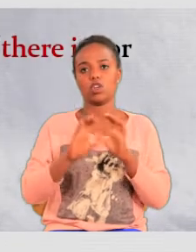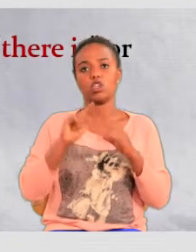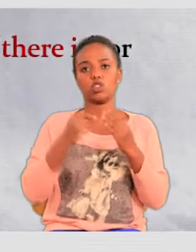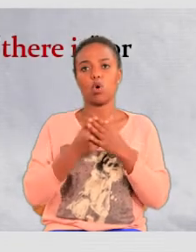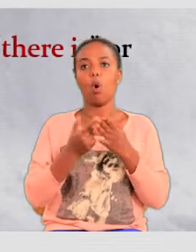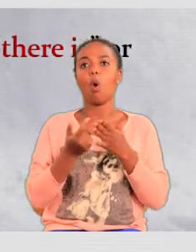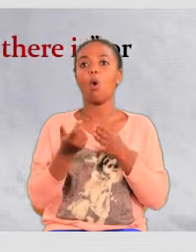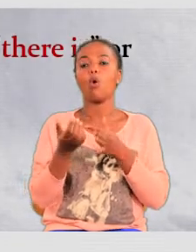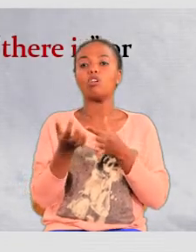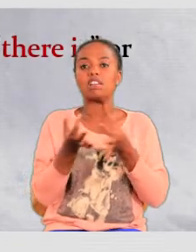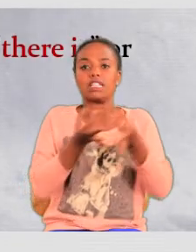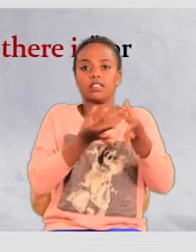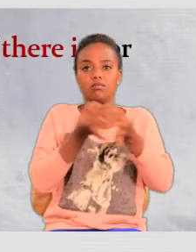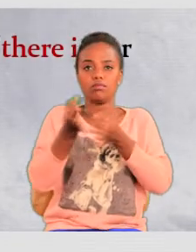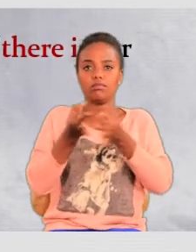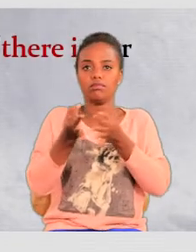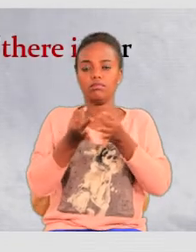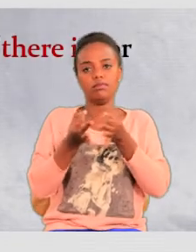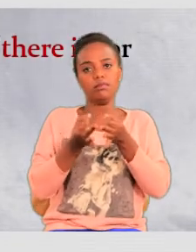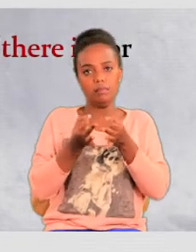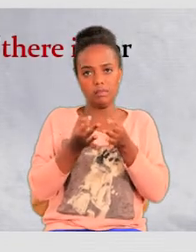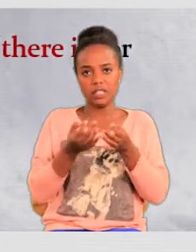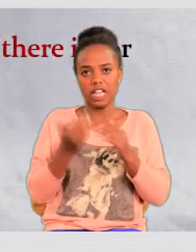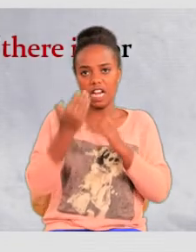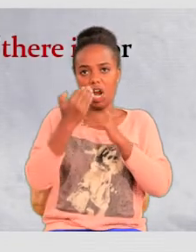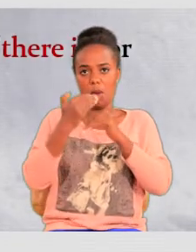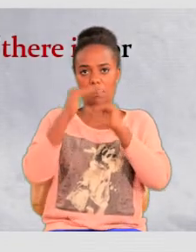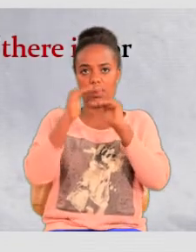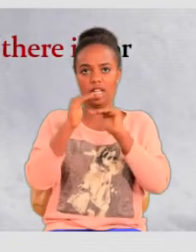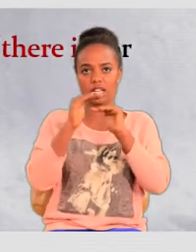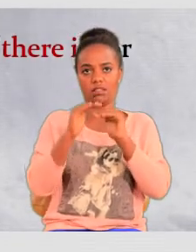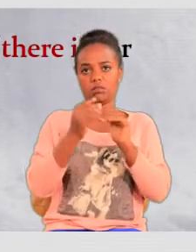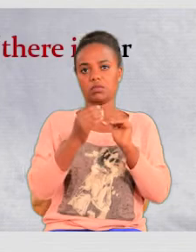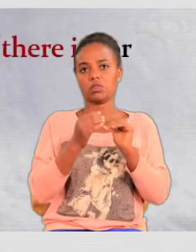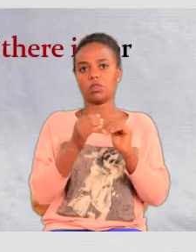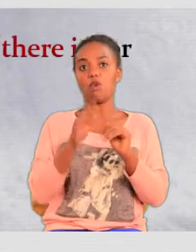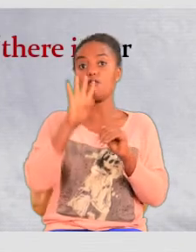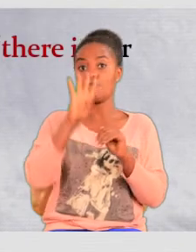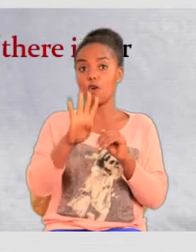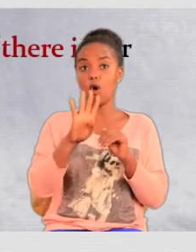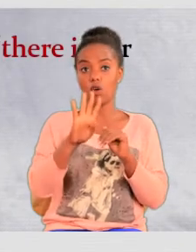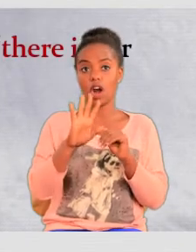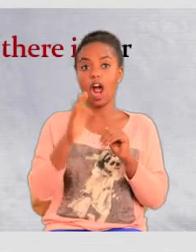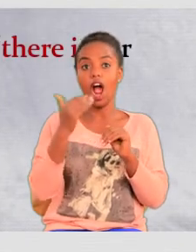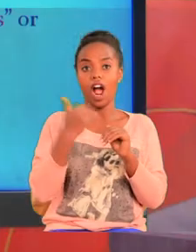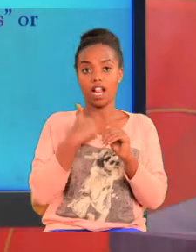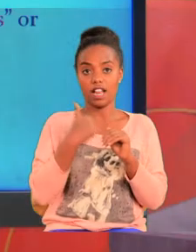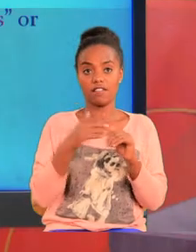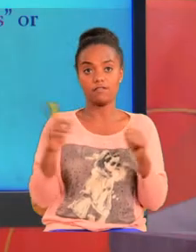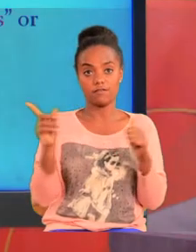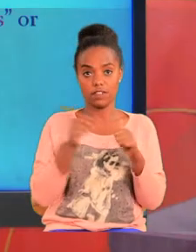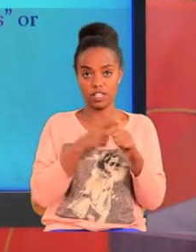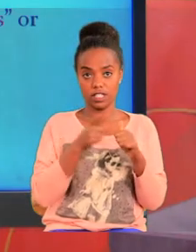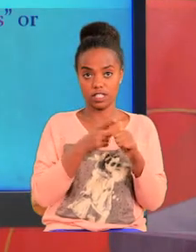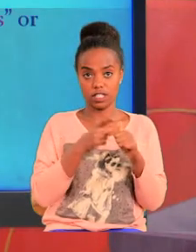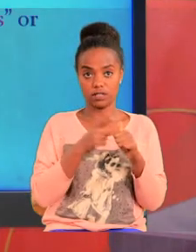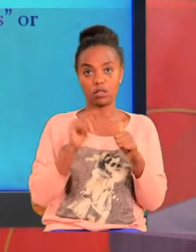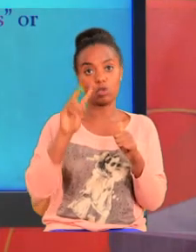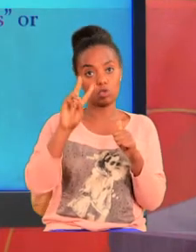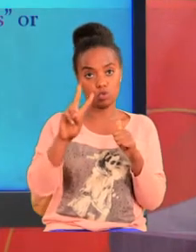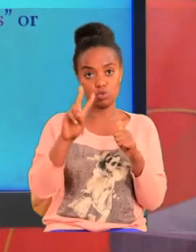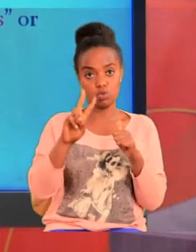quantifier. Therefore, here there are two types of quantifiers. The first one is it is